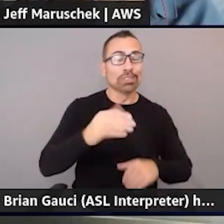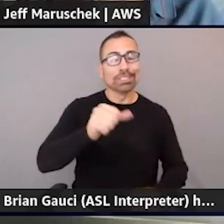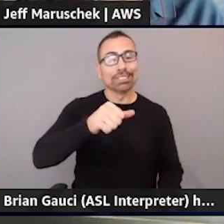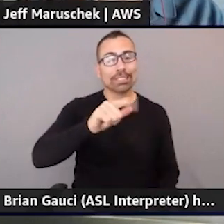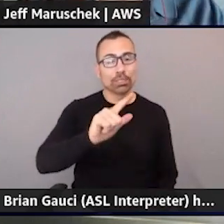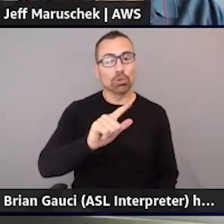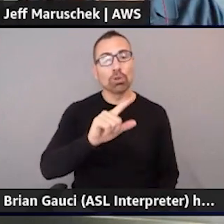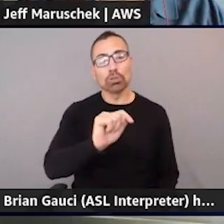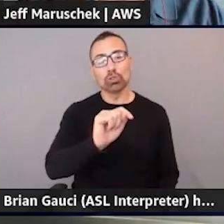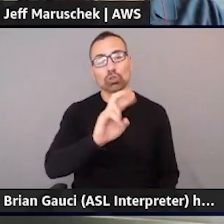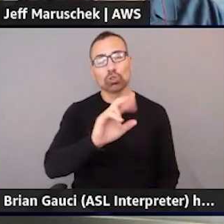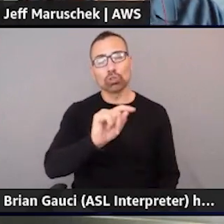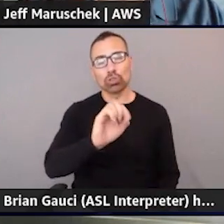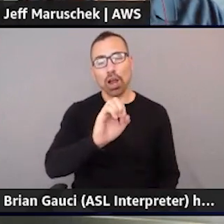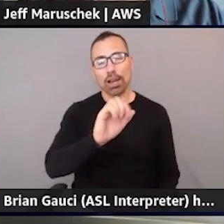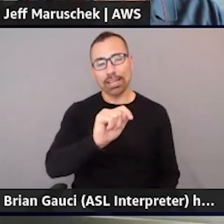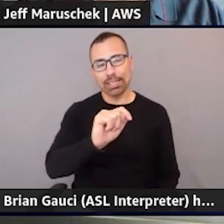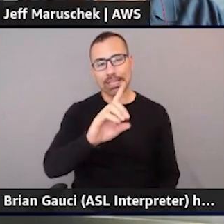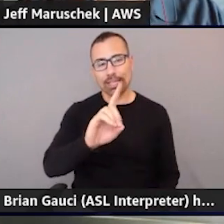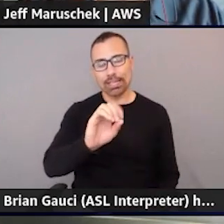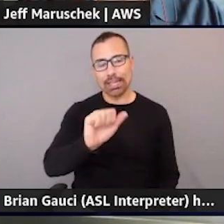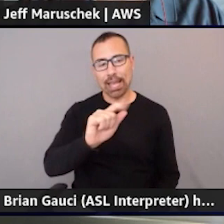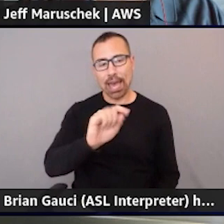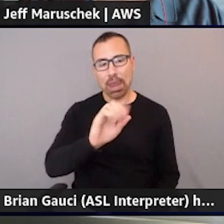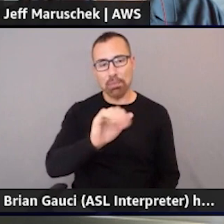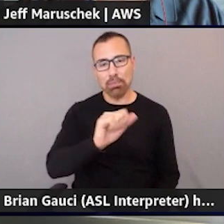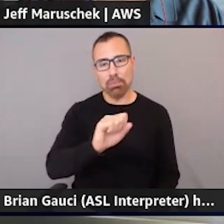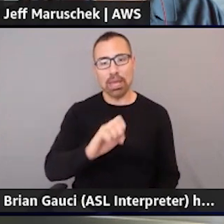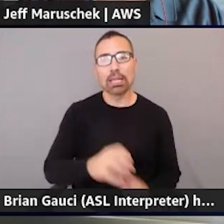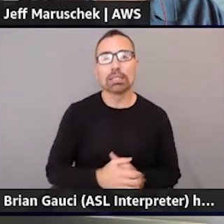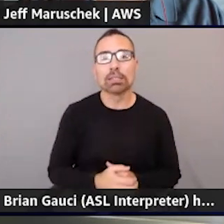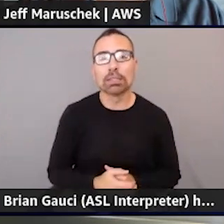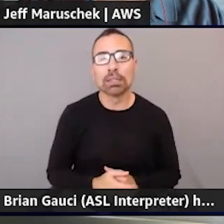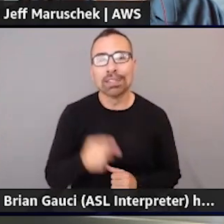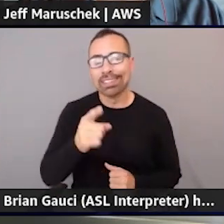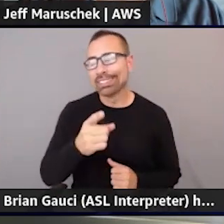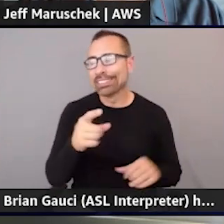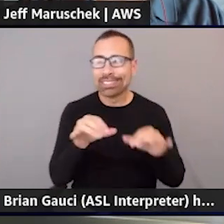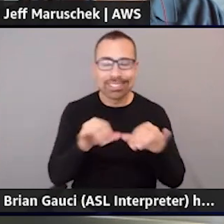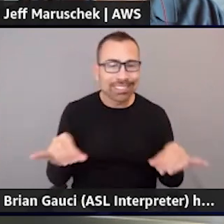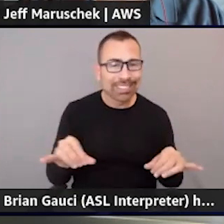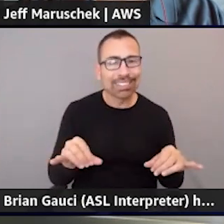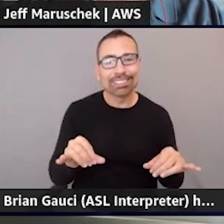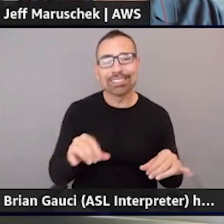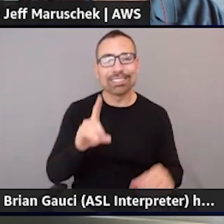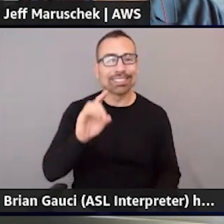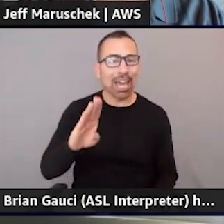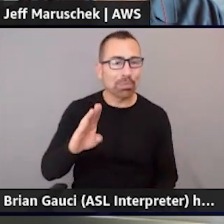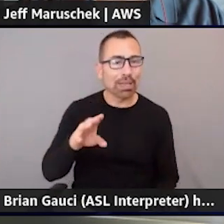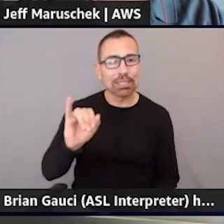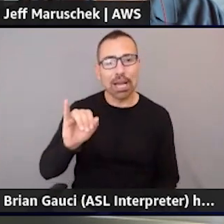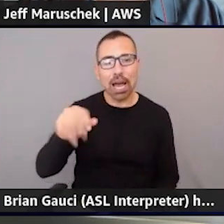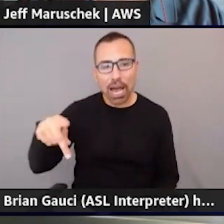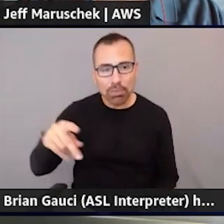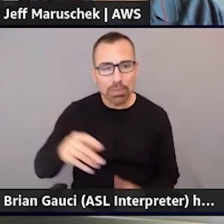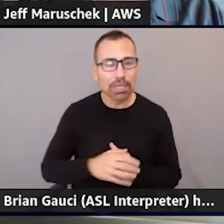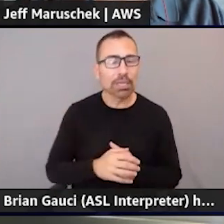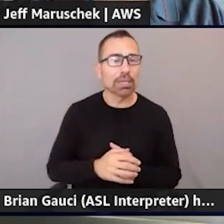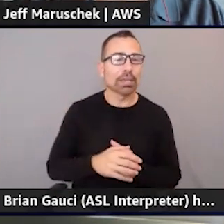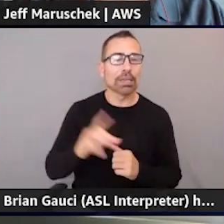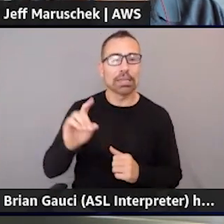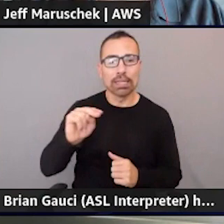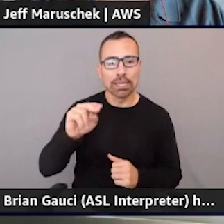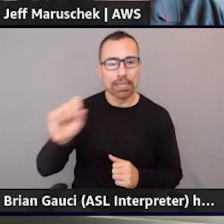just the standard information database IP or DNS name with the port and your usernames and your